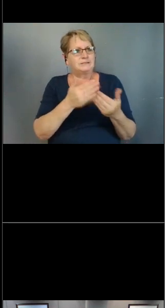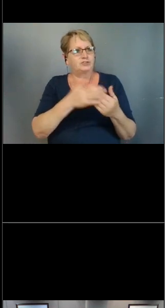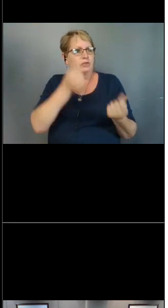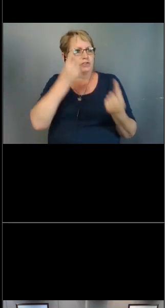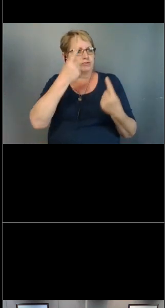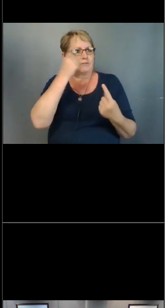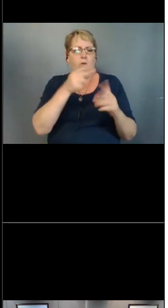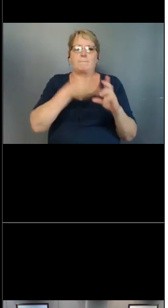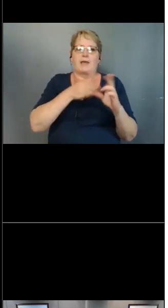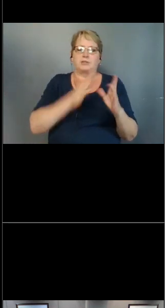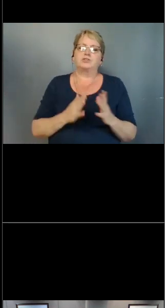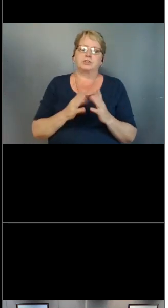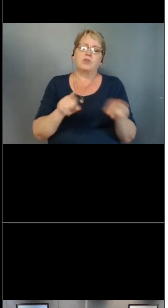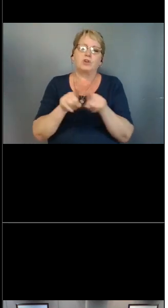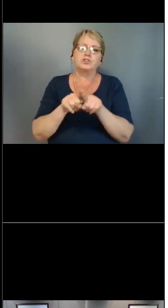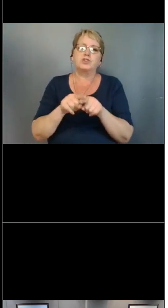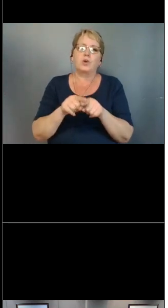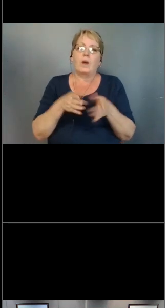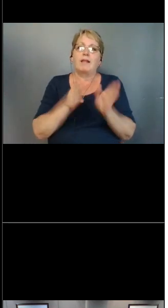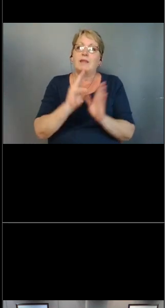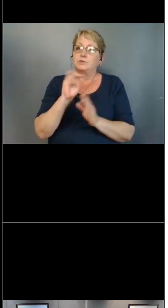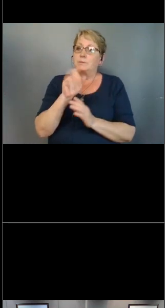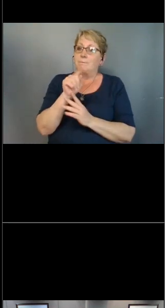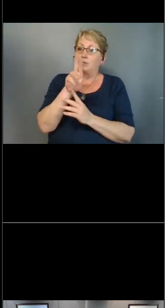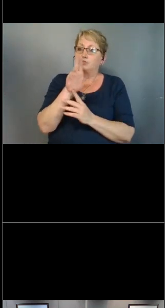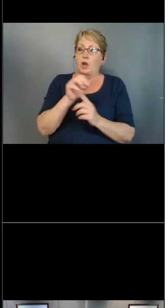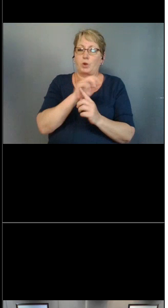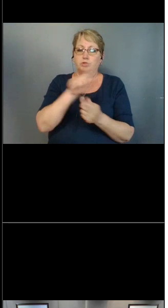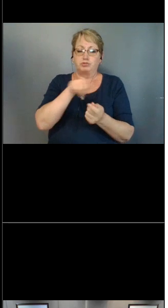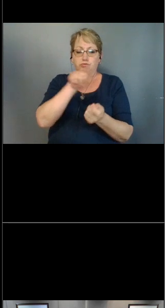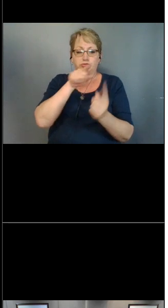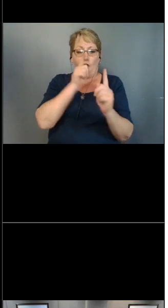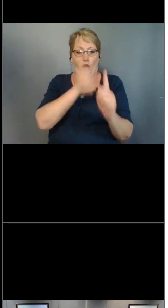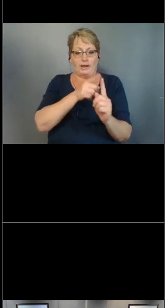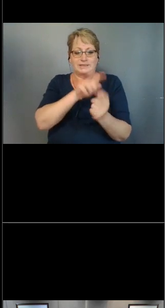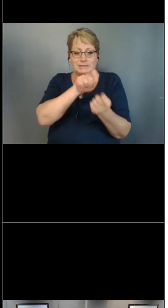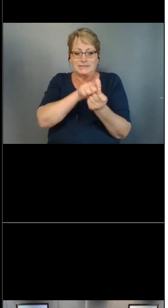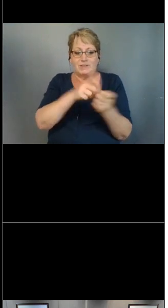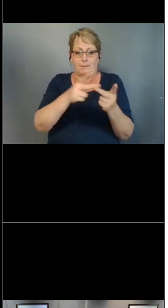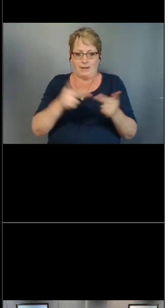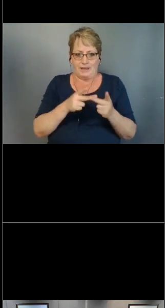passengers. It allows Metro to target specific stops for greater amenity investments.